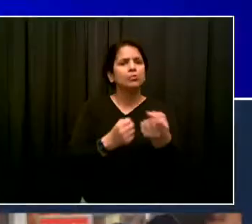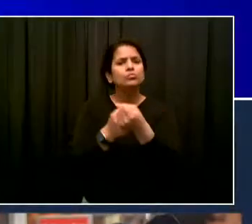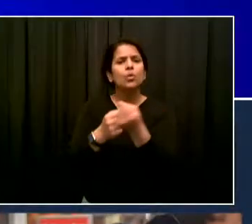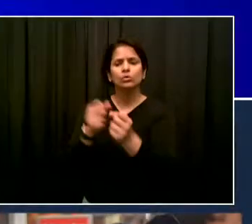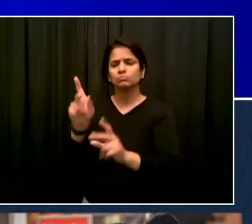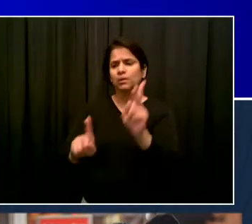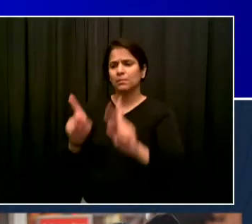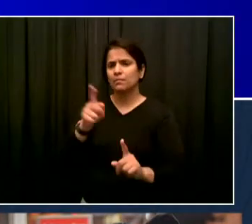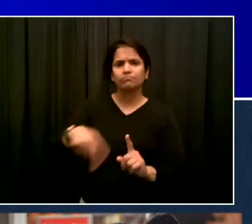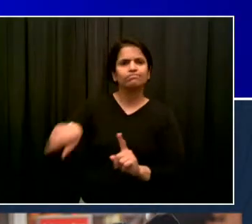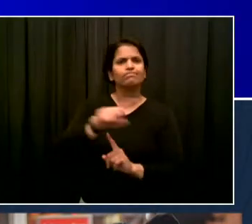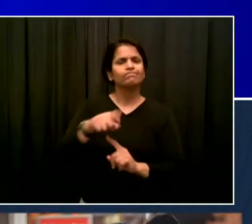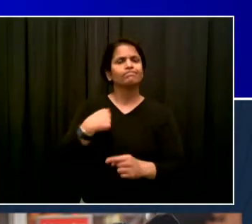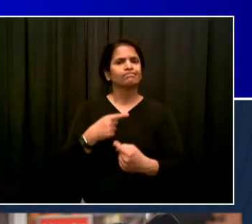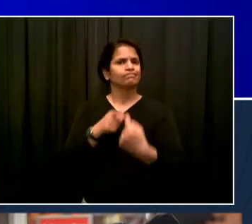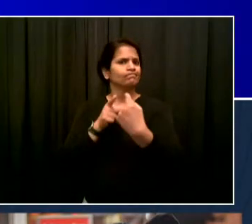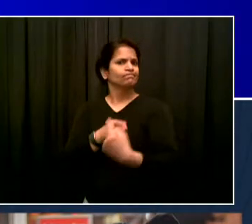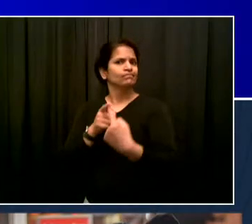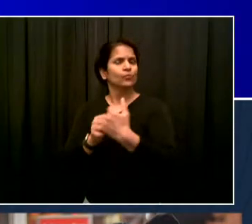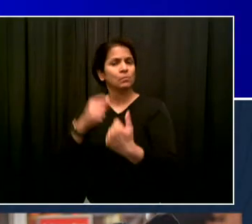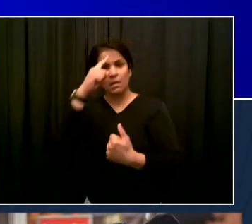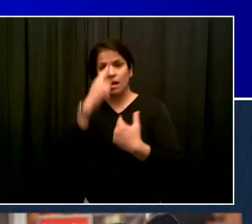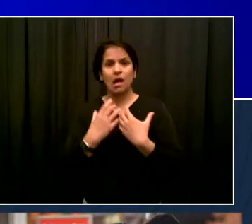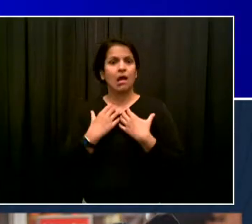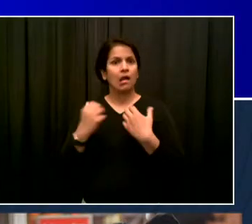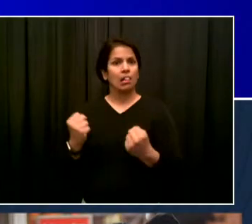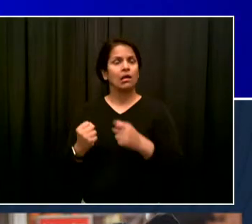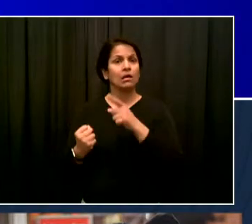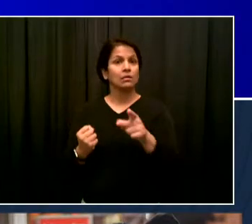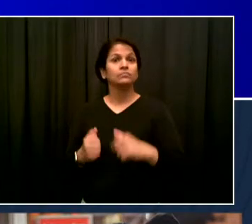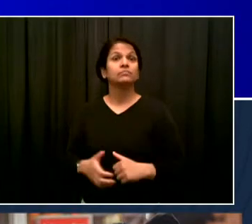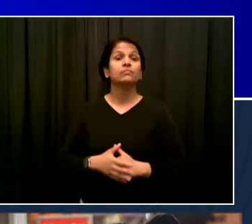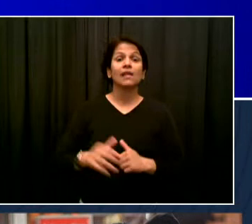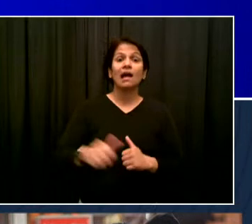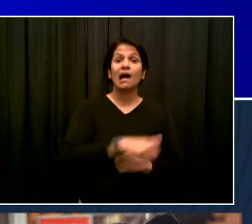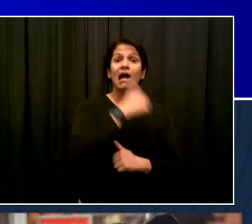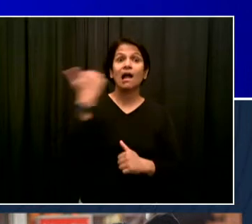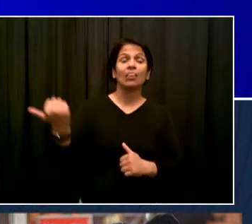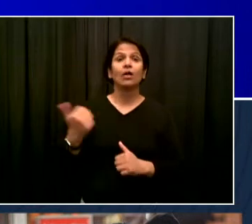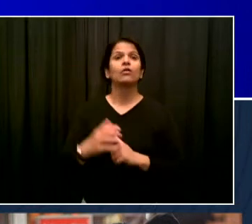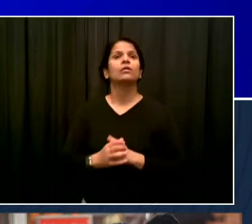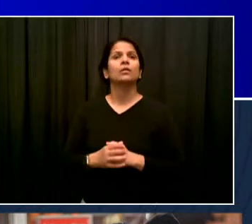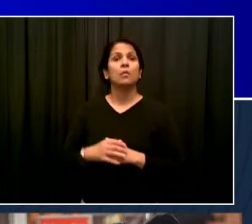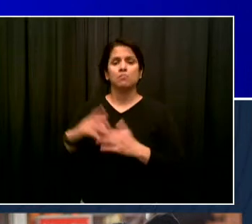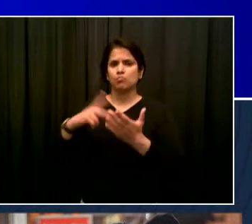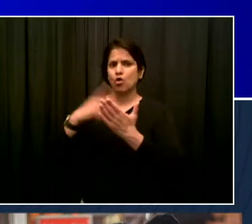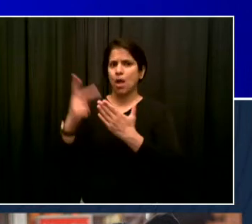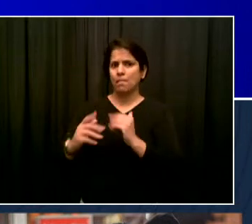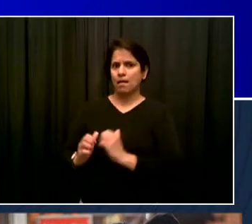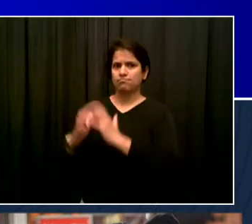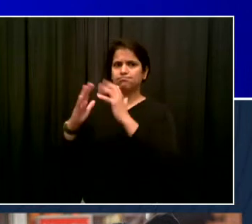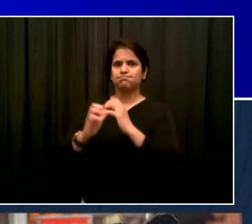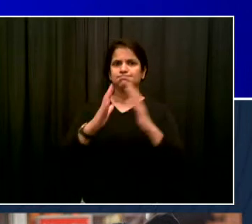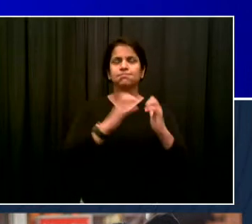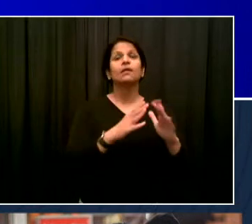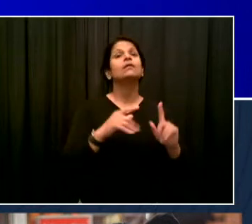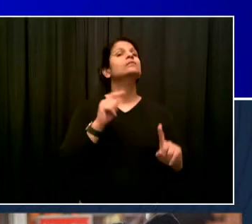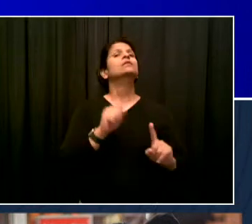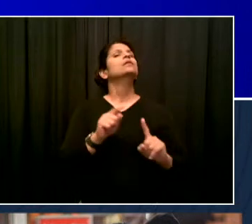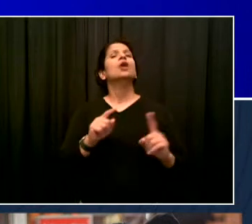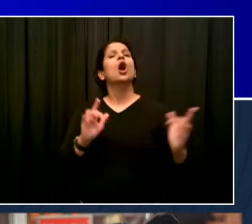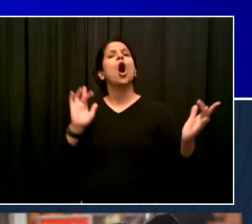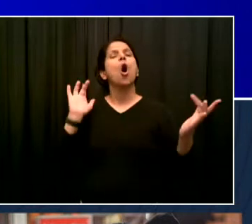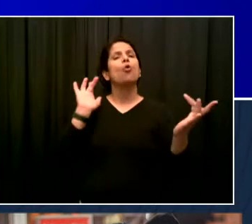and it's called Connect. Connect is a new effort that combines the best of places